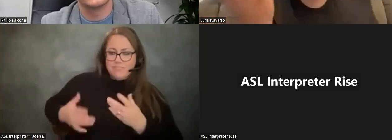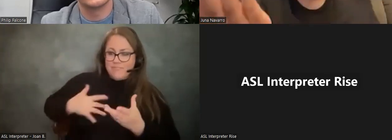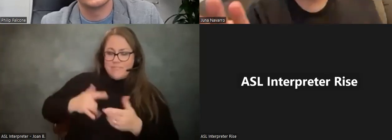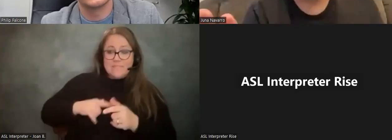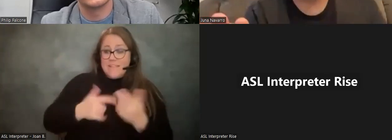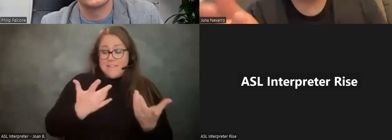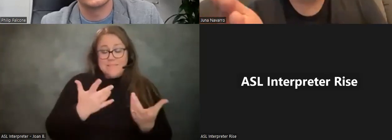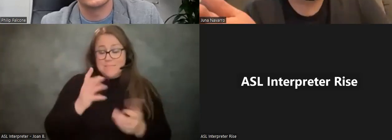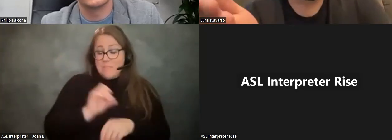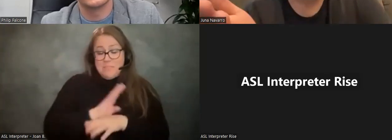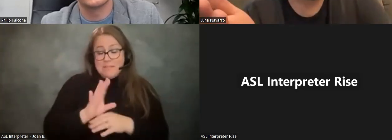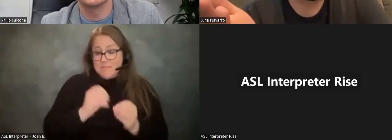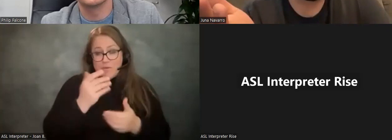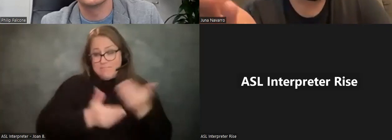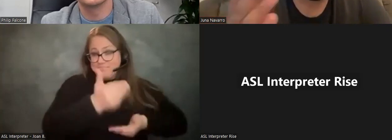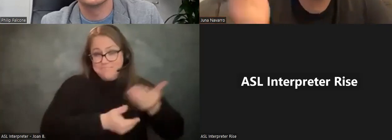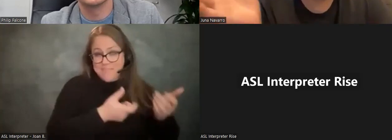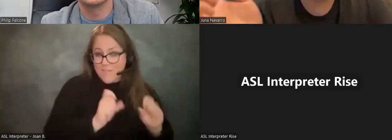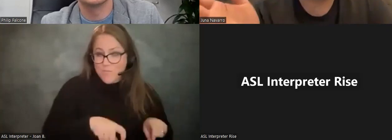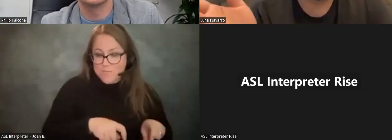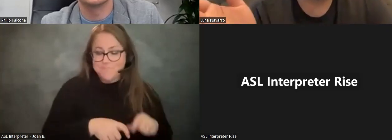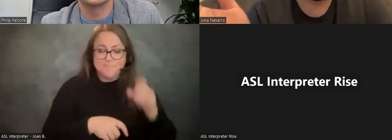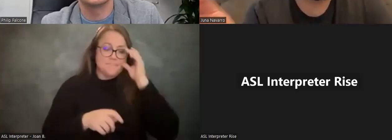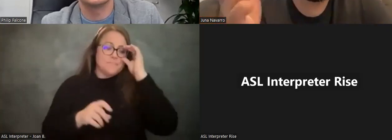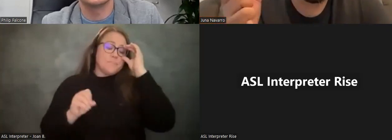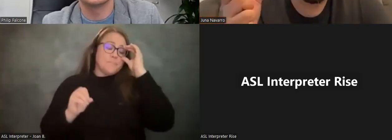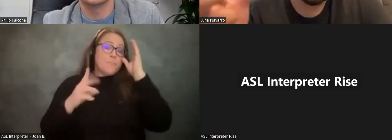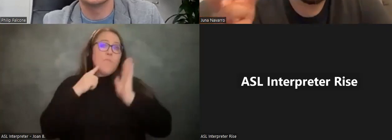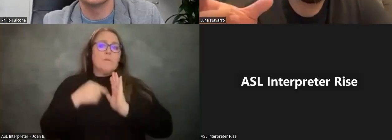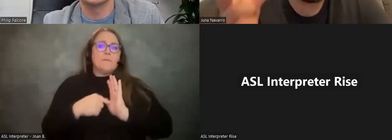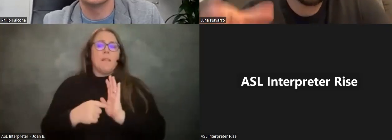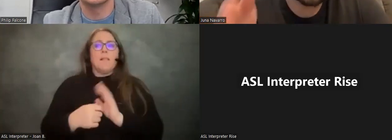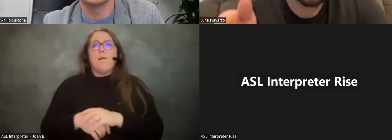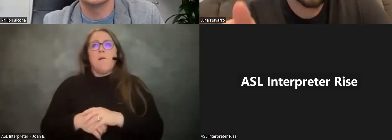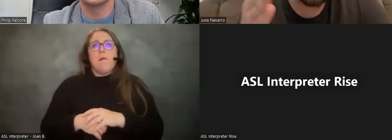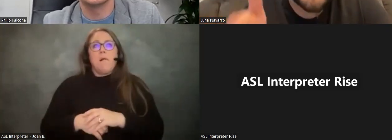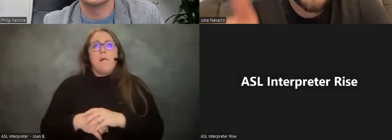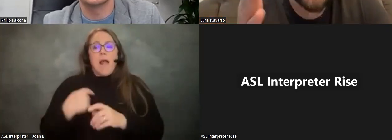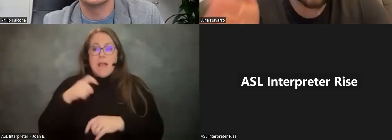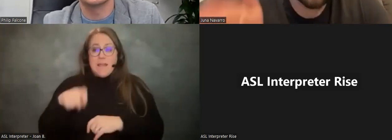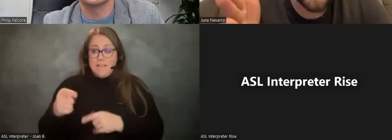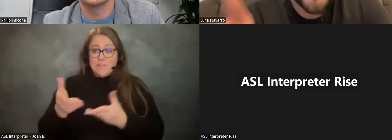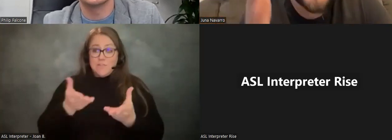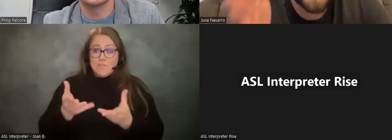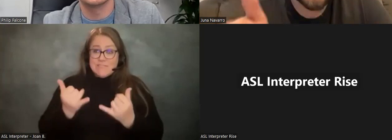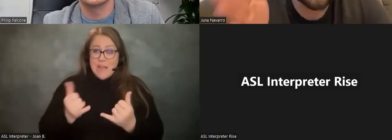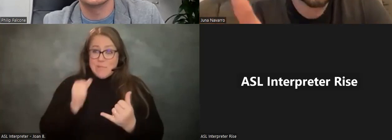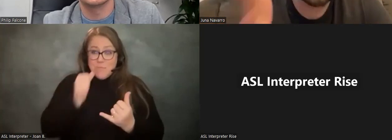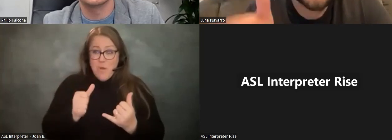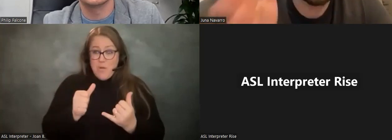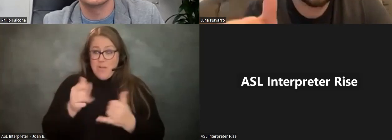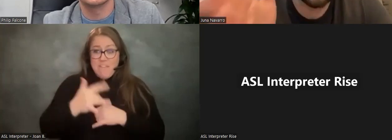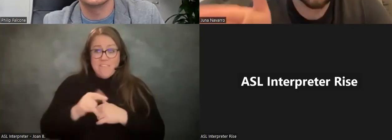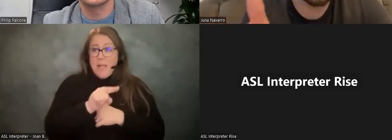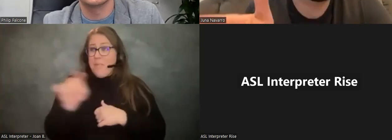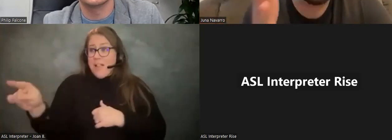one. Or there's going to be times where like, you know what, I need this service right now, like tomorrow, and you're the only person that's